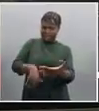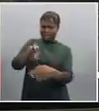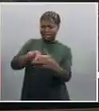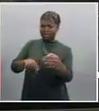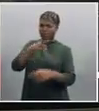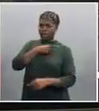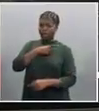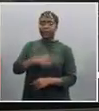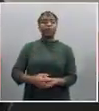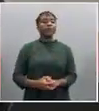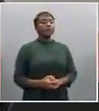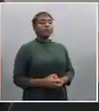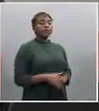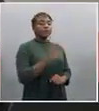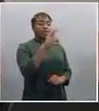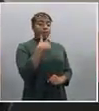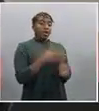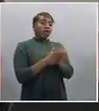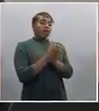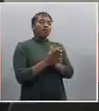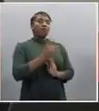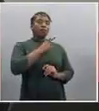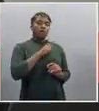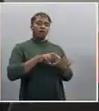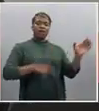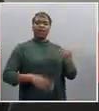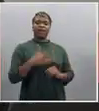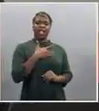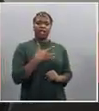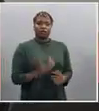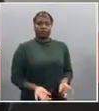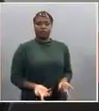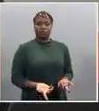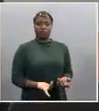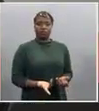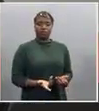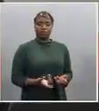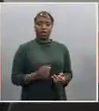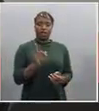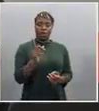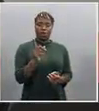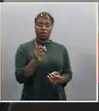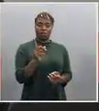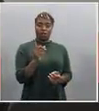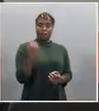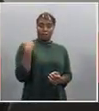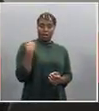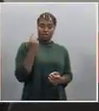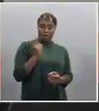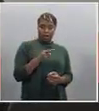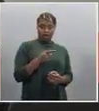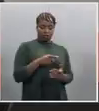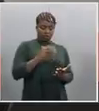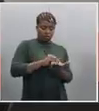letter? Well, the first thing that motivated me was just that I felt that I would at some stage be called upon to enforce these regulations against athletes.